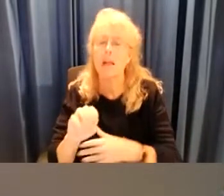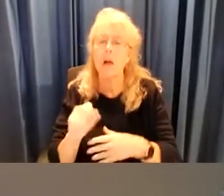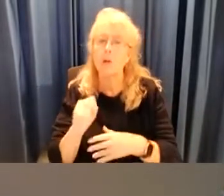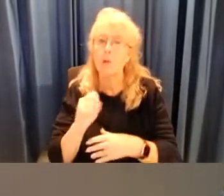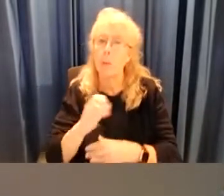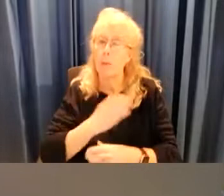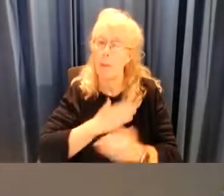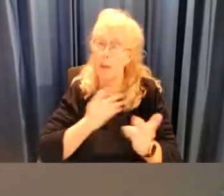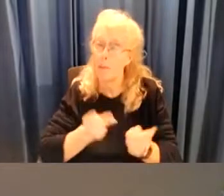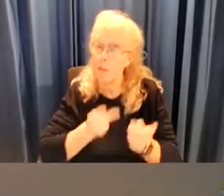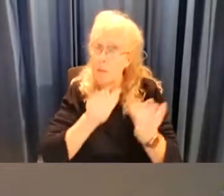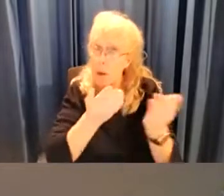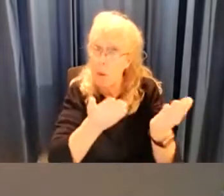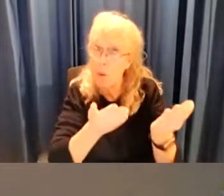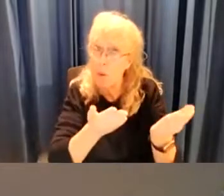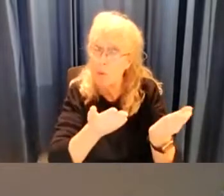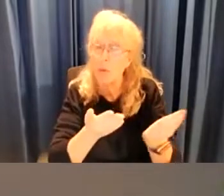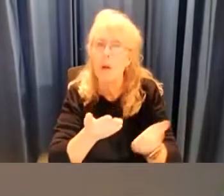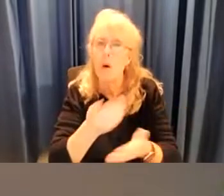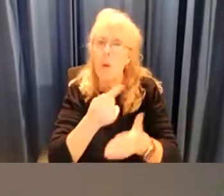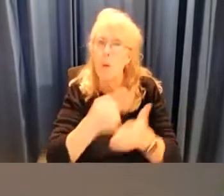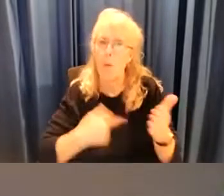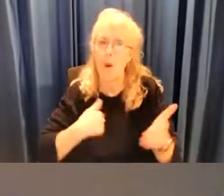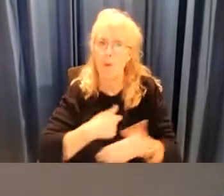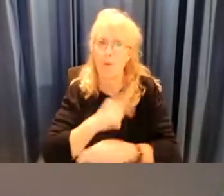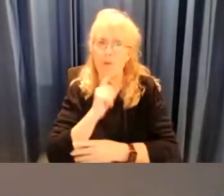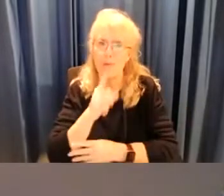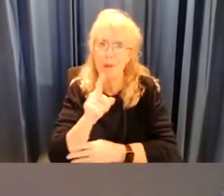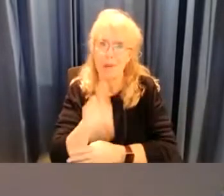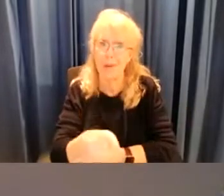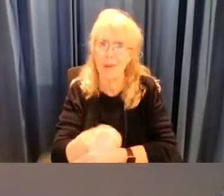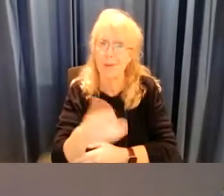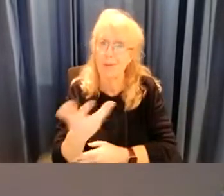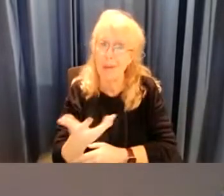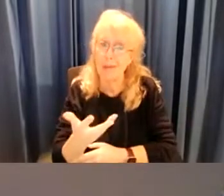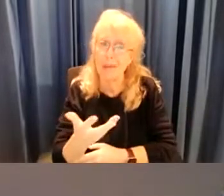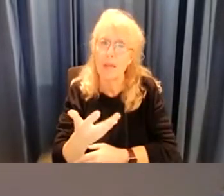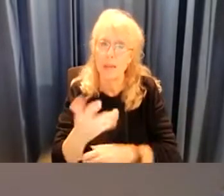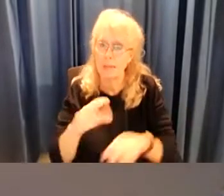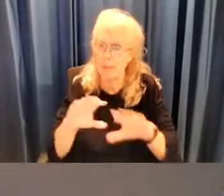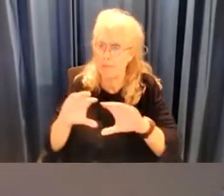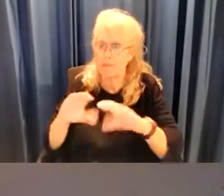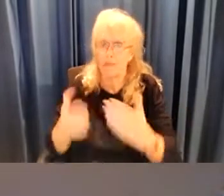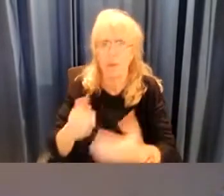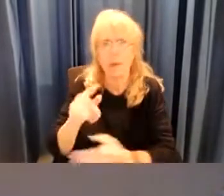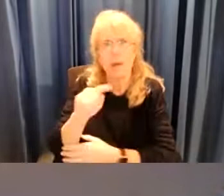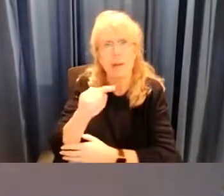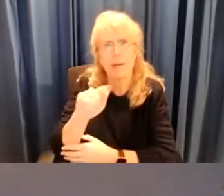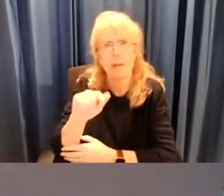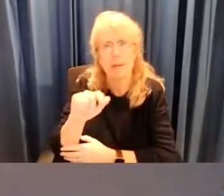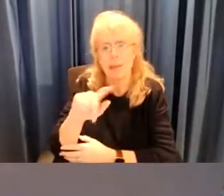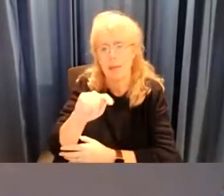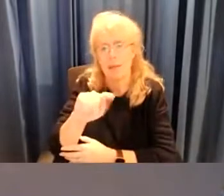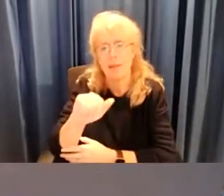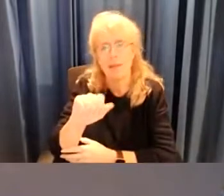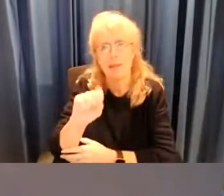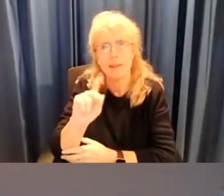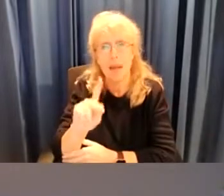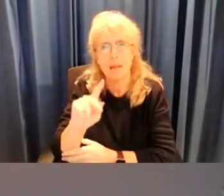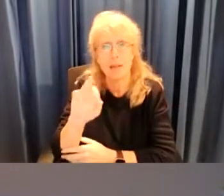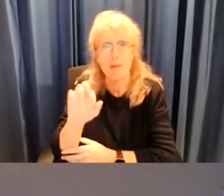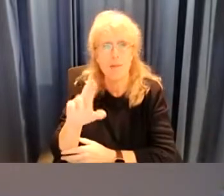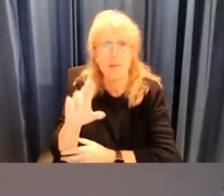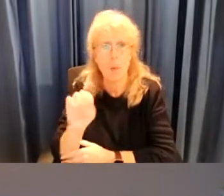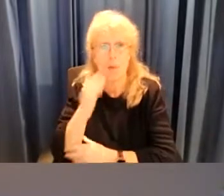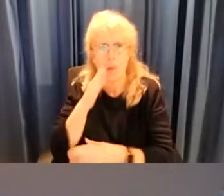really need is a climate task force that does include all the DEI communities